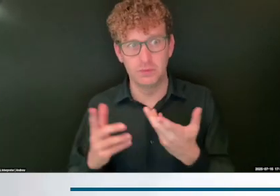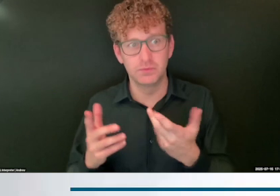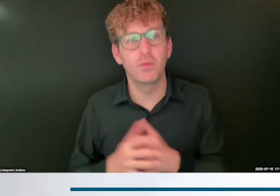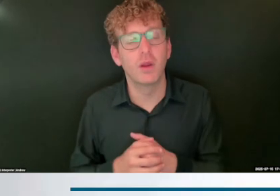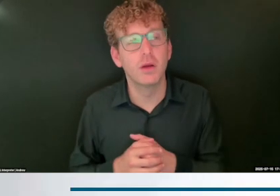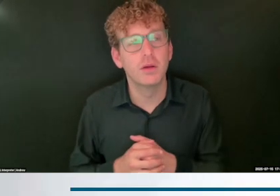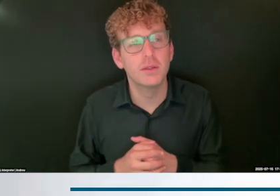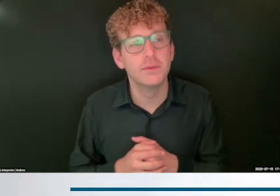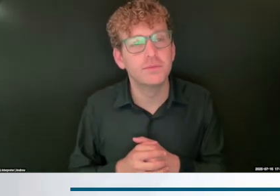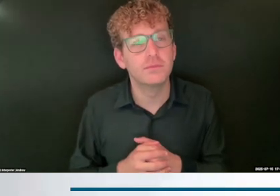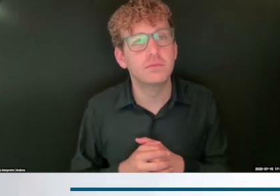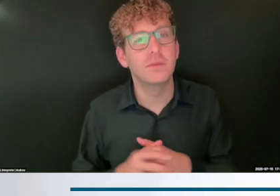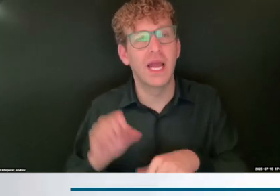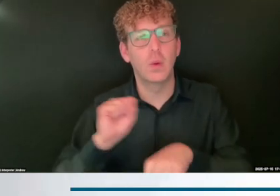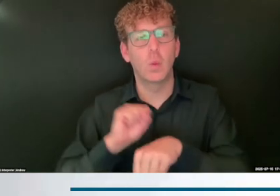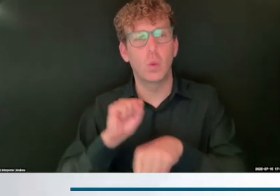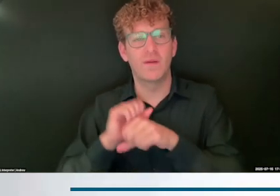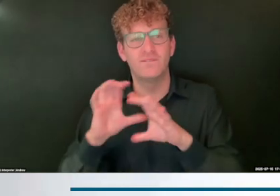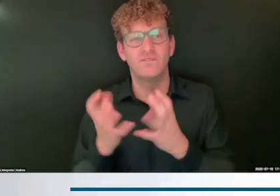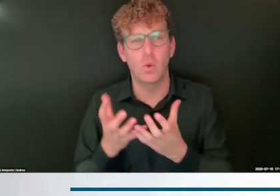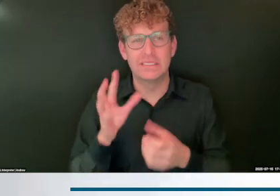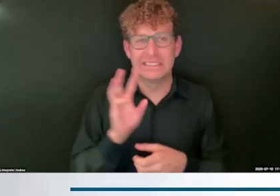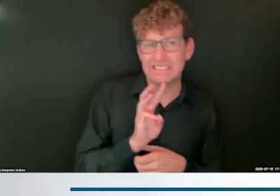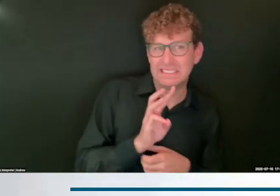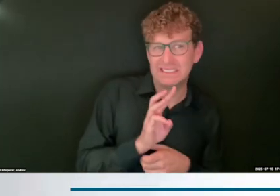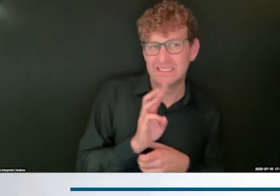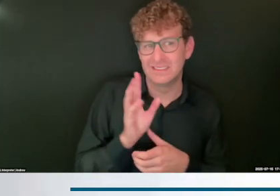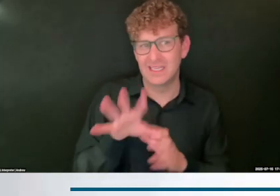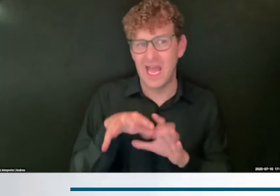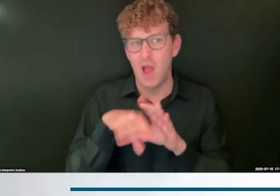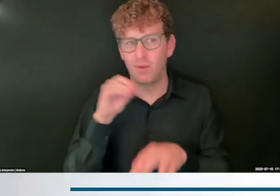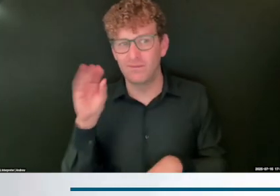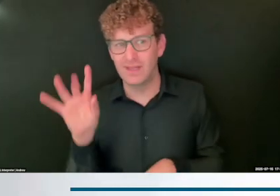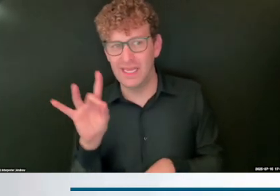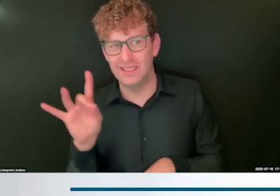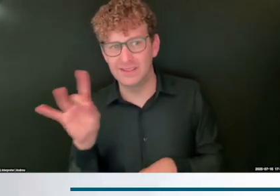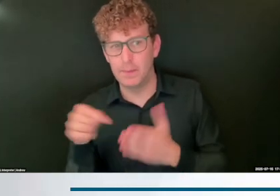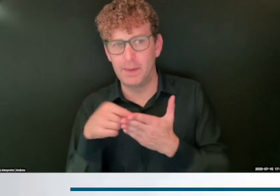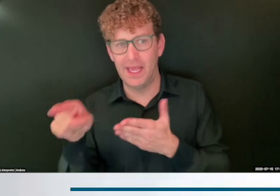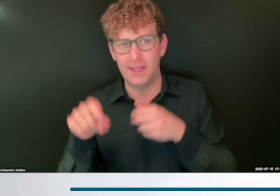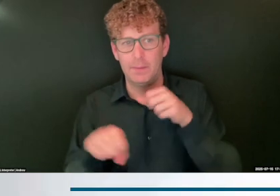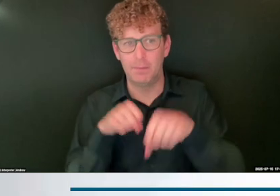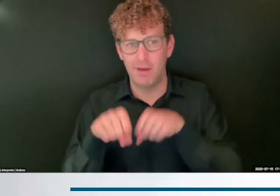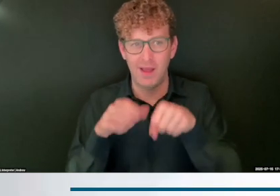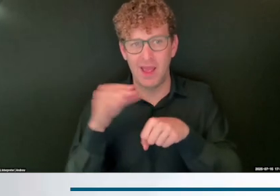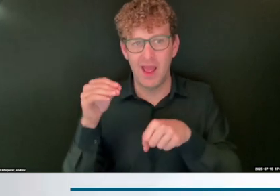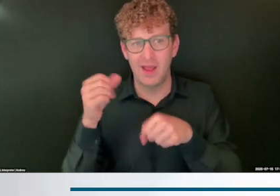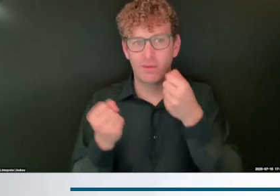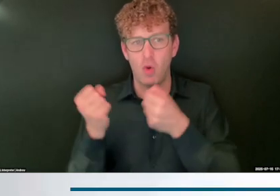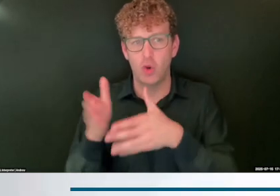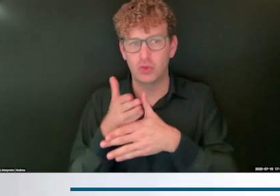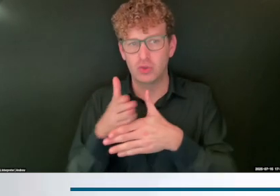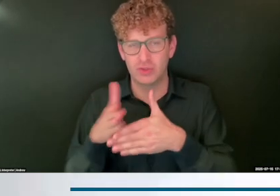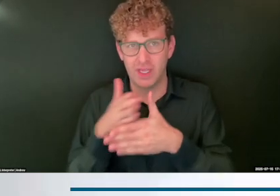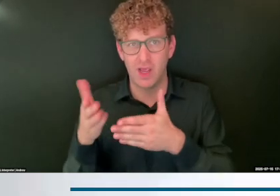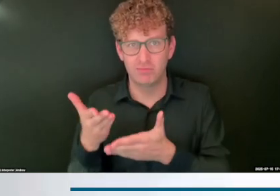programs, and 6 of the 8 fellows were subsequently offered long-term positions. The grantee,